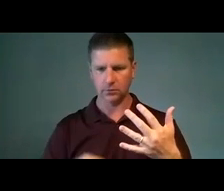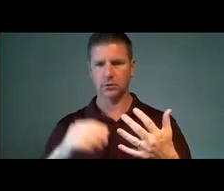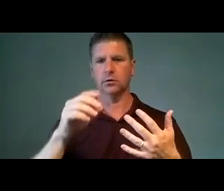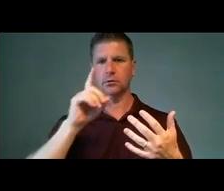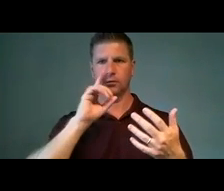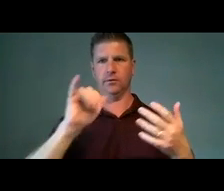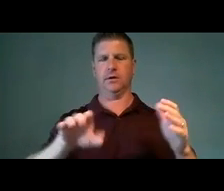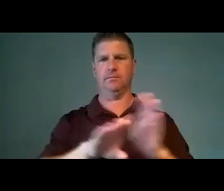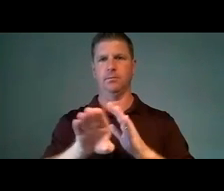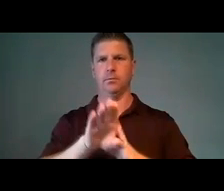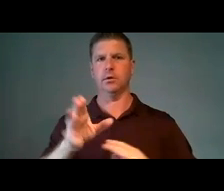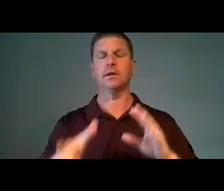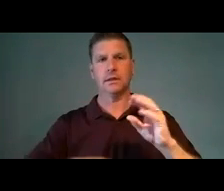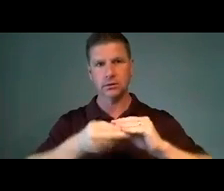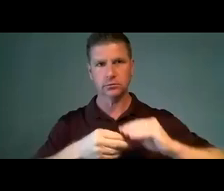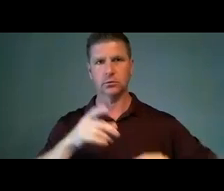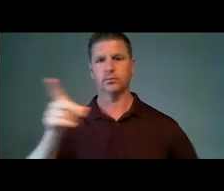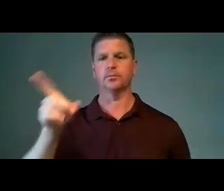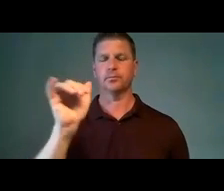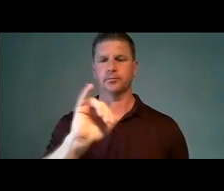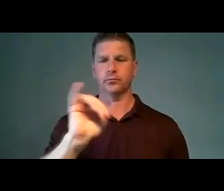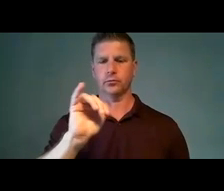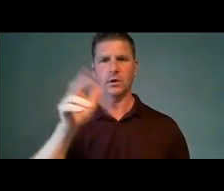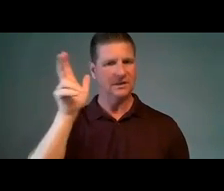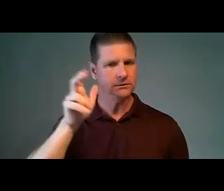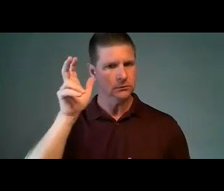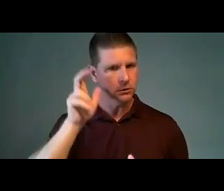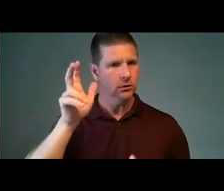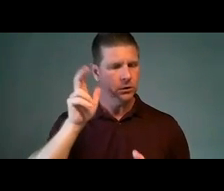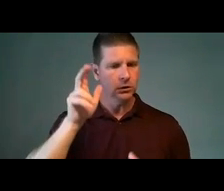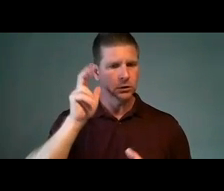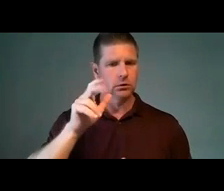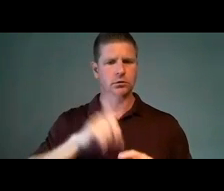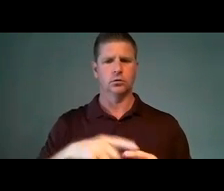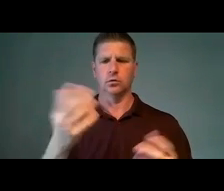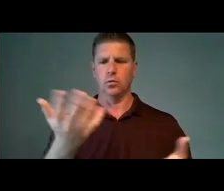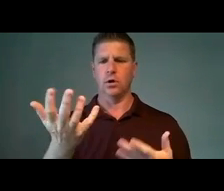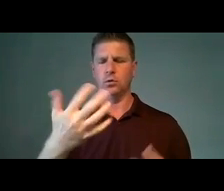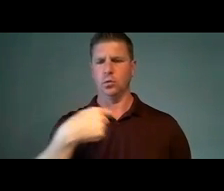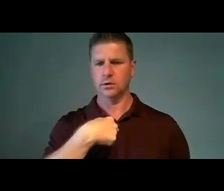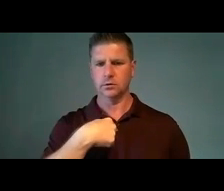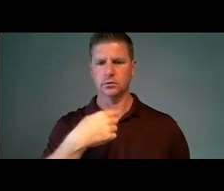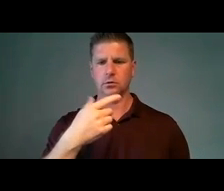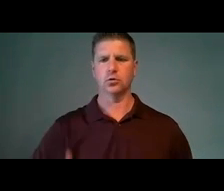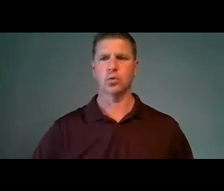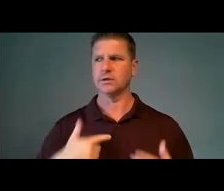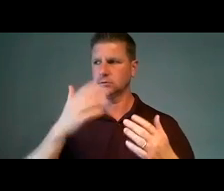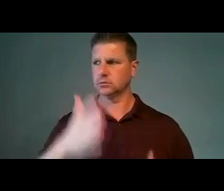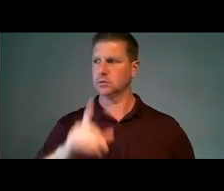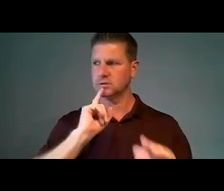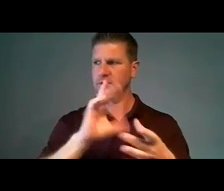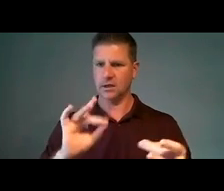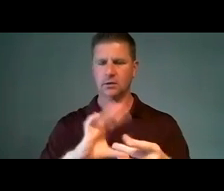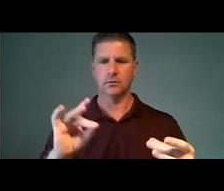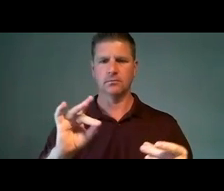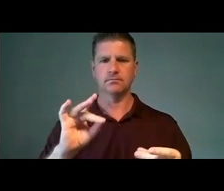development. In addition, they have also listened very carefully to what we, the residents, have been saying